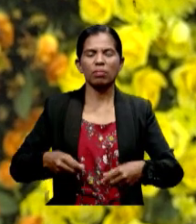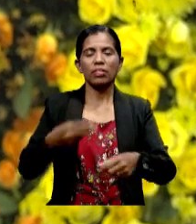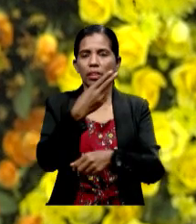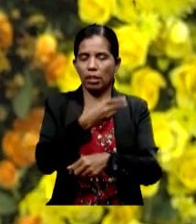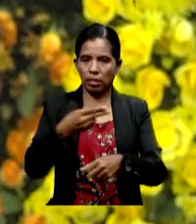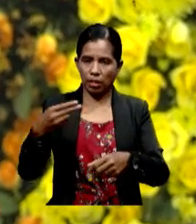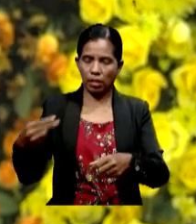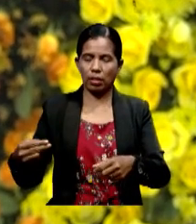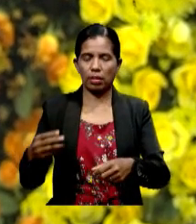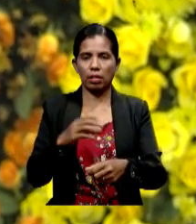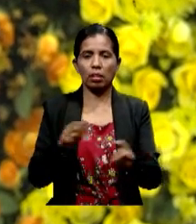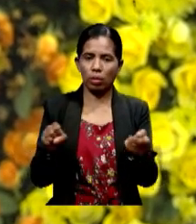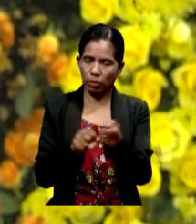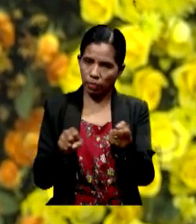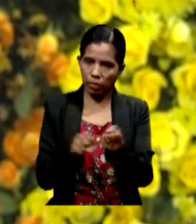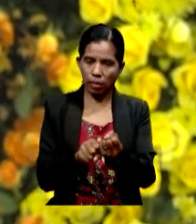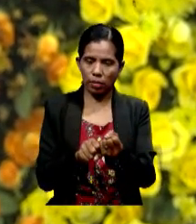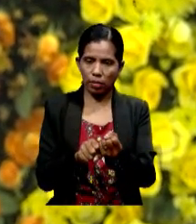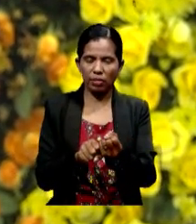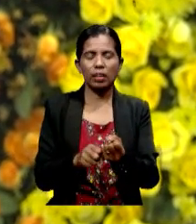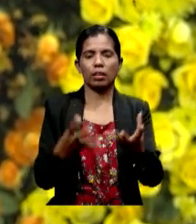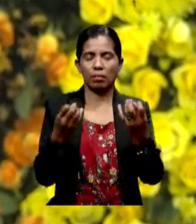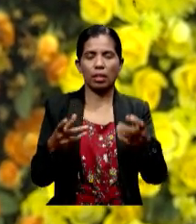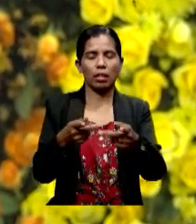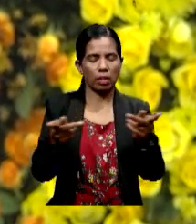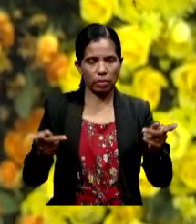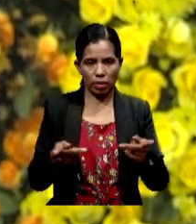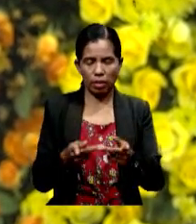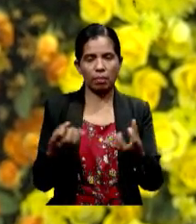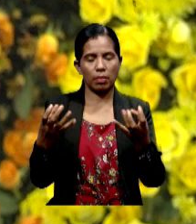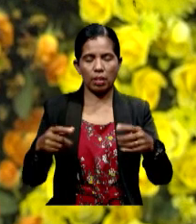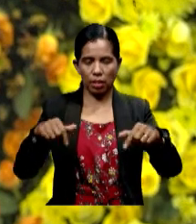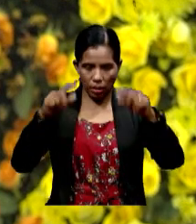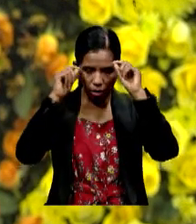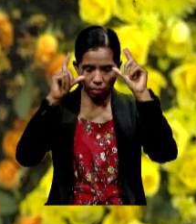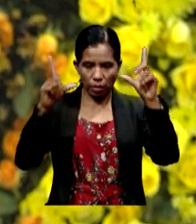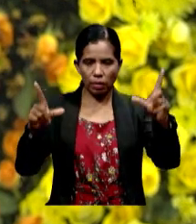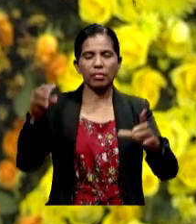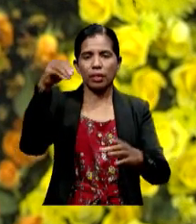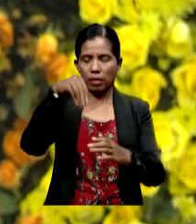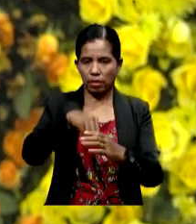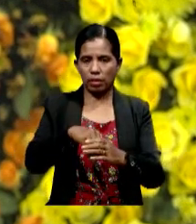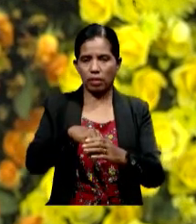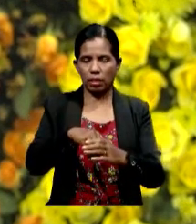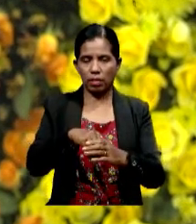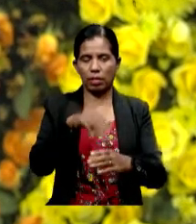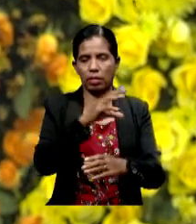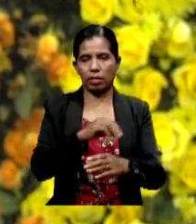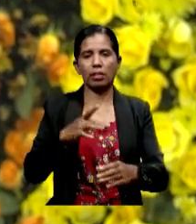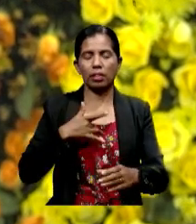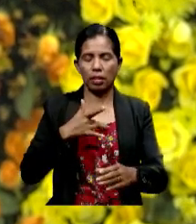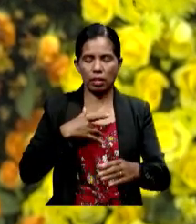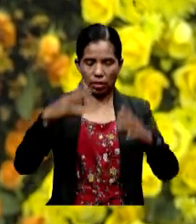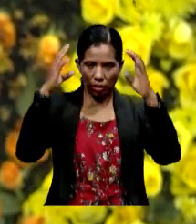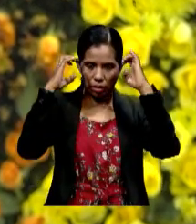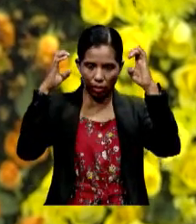Indonesia's support in many areas of Timor-Leste development, including in the field of